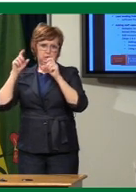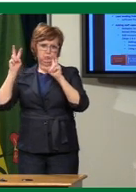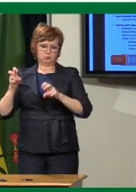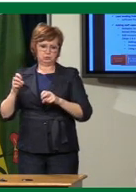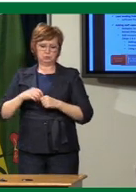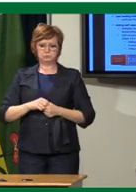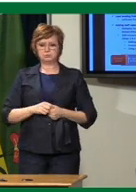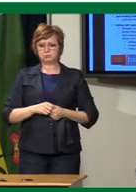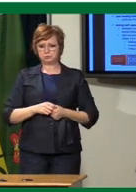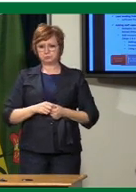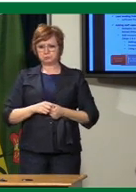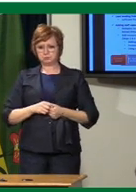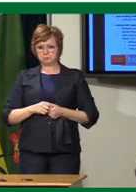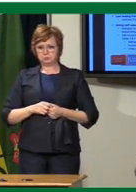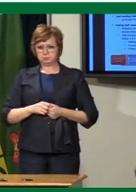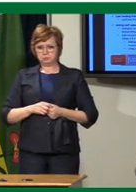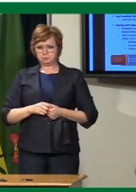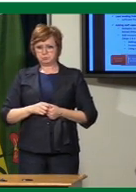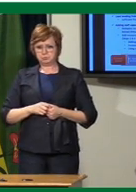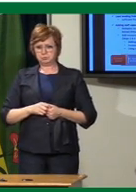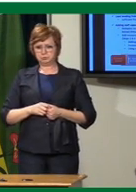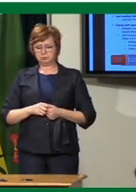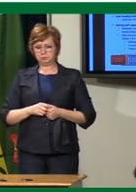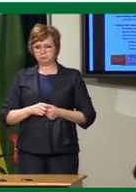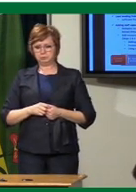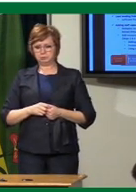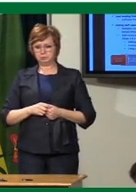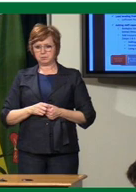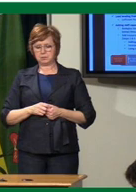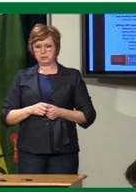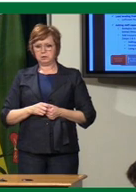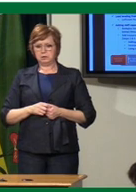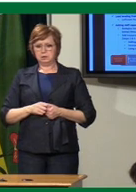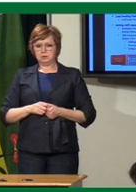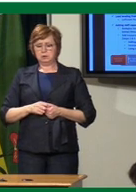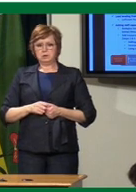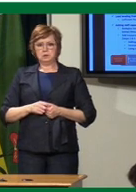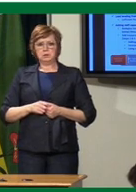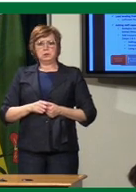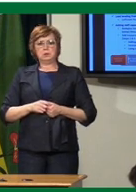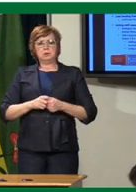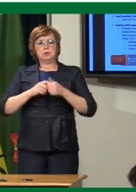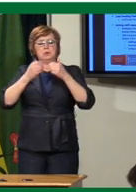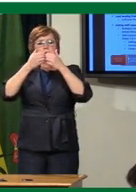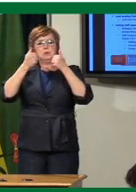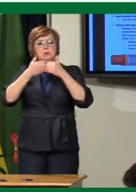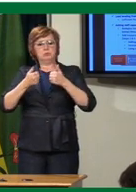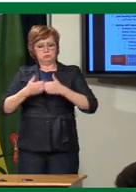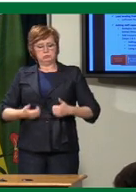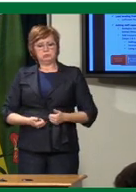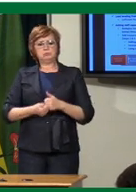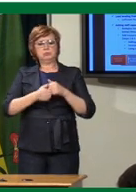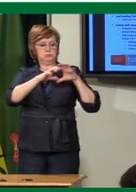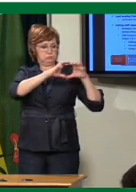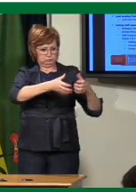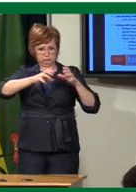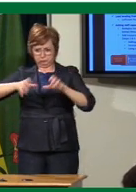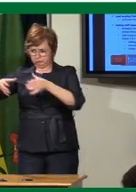process, by breaking out the specific roles and identifying who needs to do that and leveraging the scope of practice